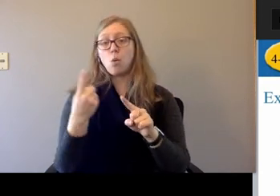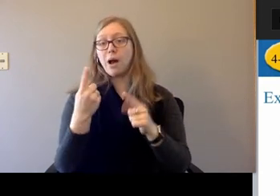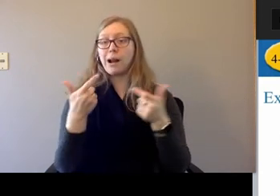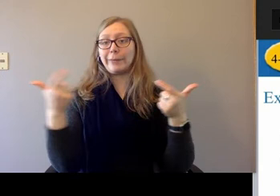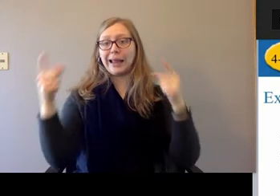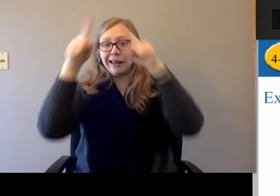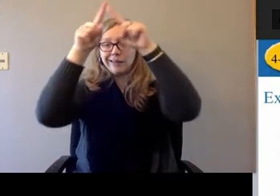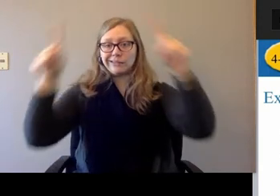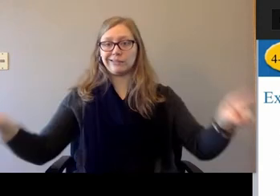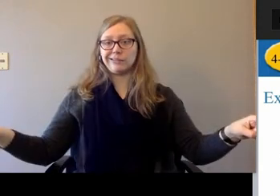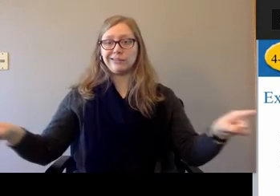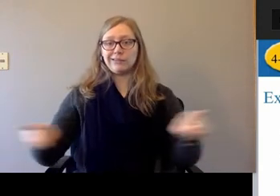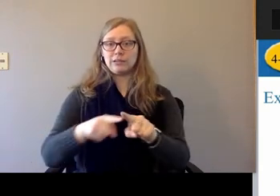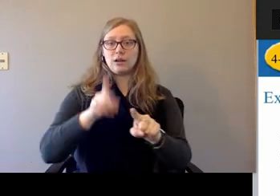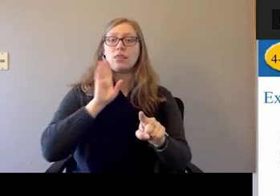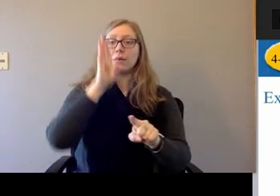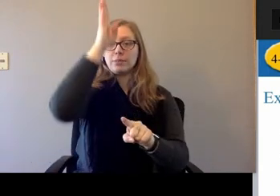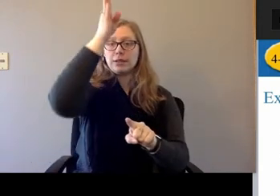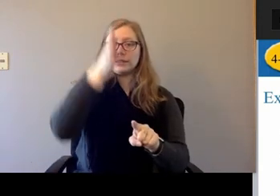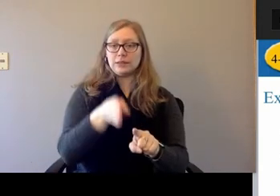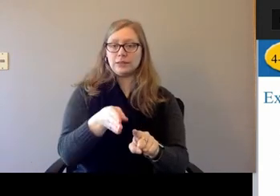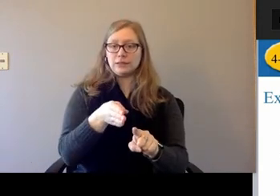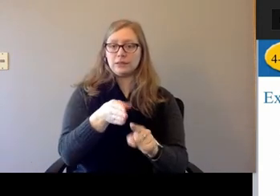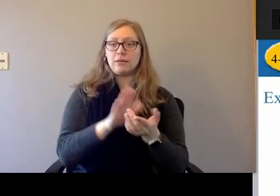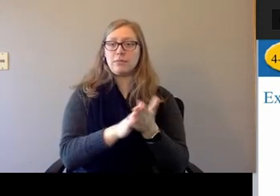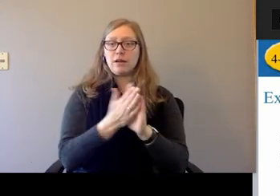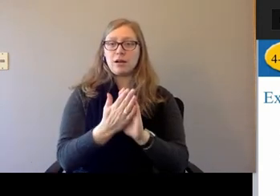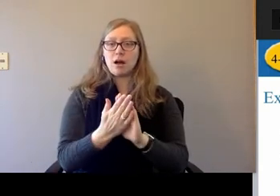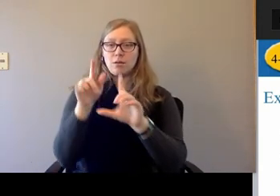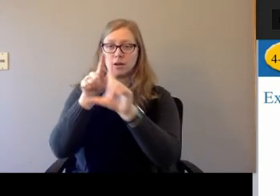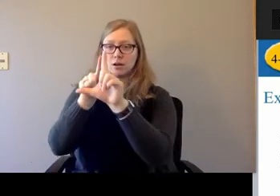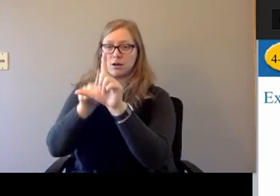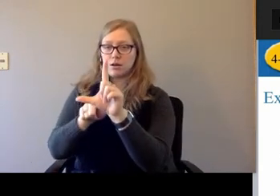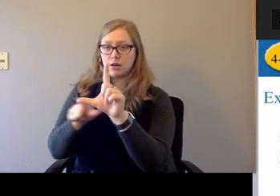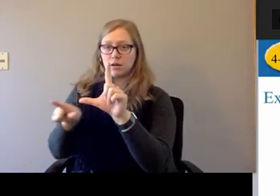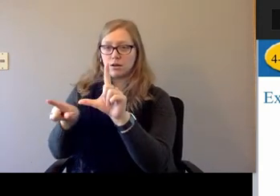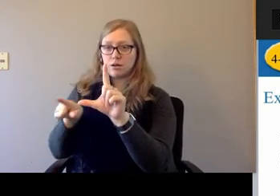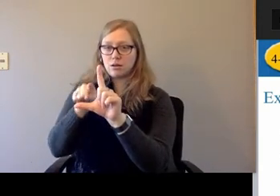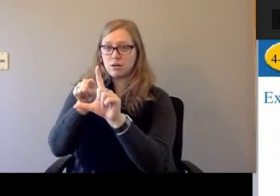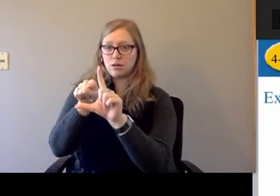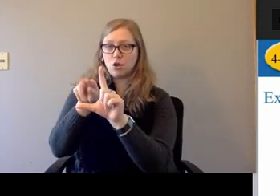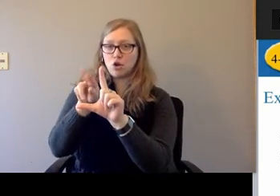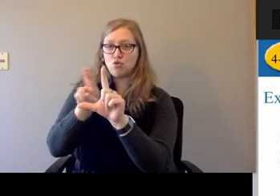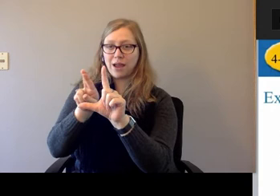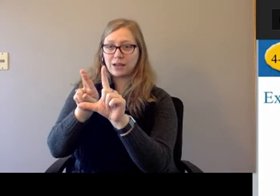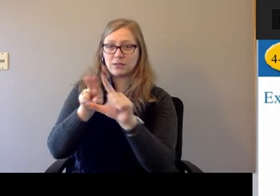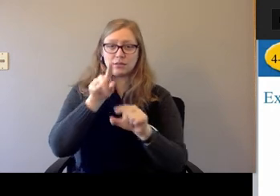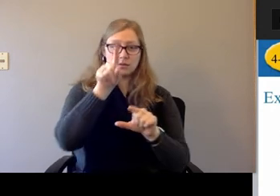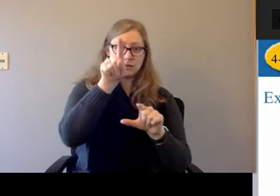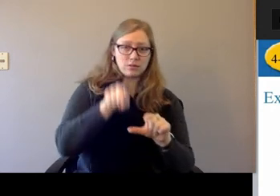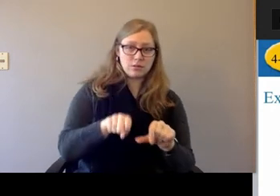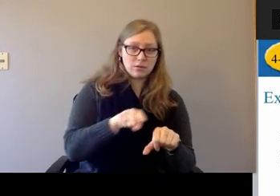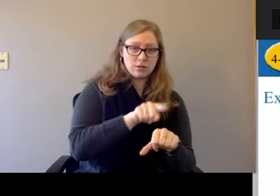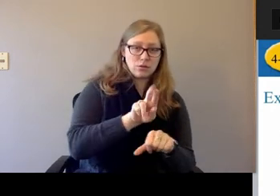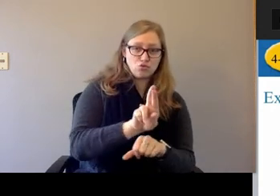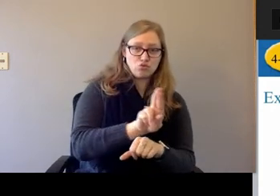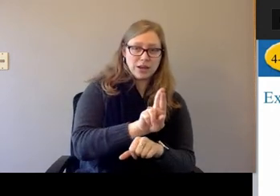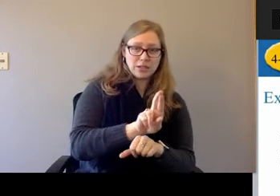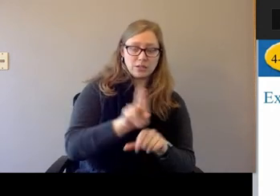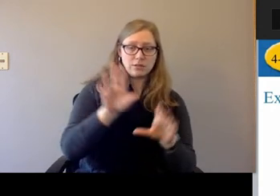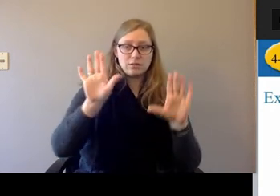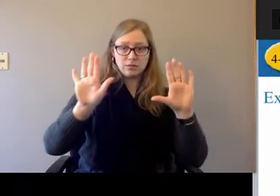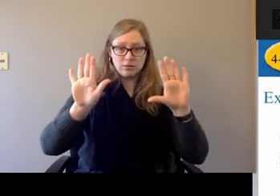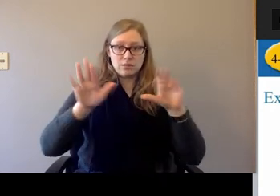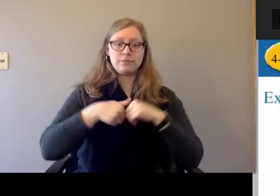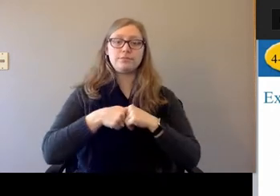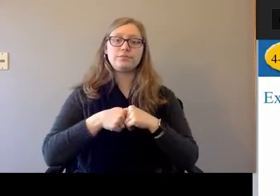into two smaller right triangles. And I can see that they are right triangles because I have this right angle here,